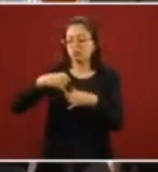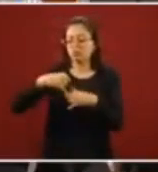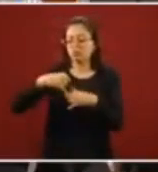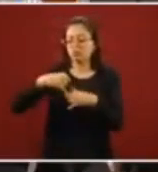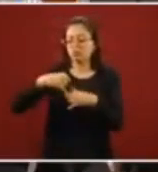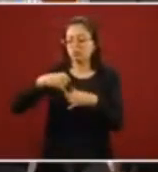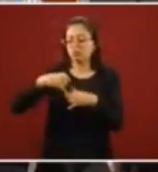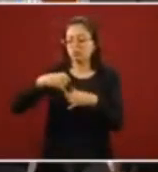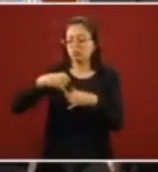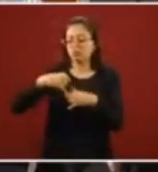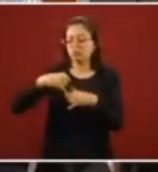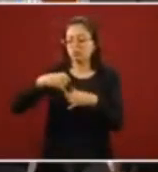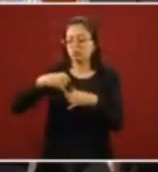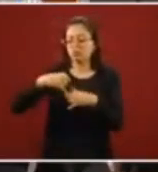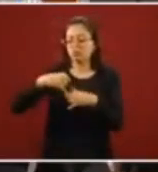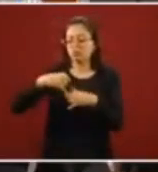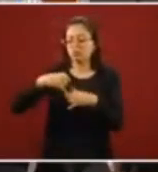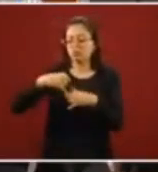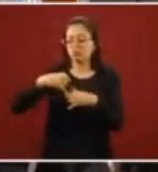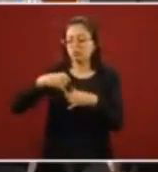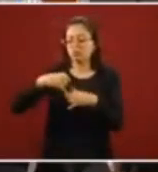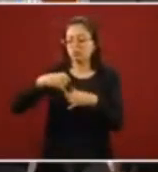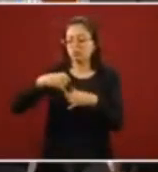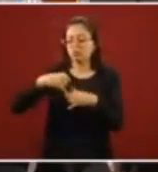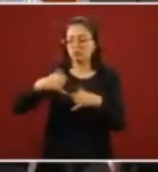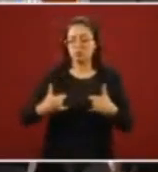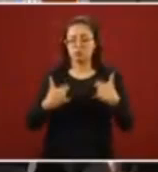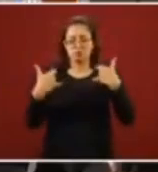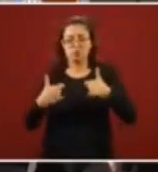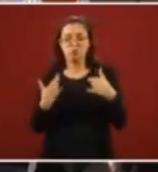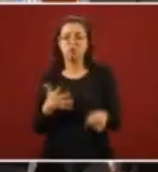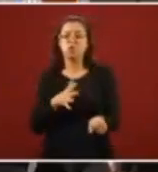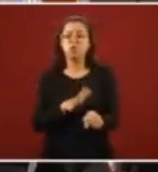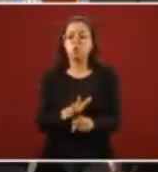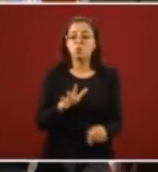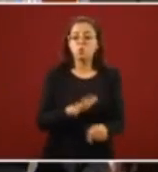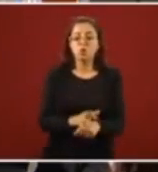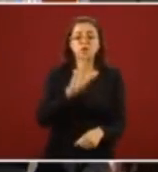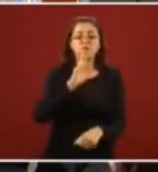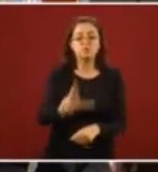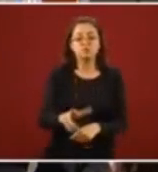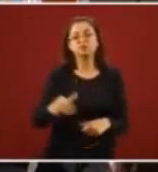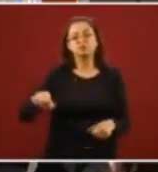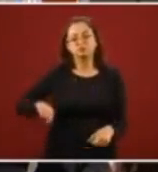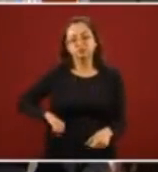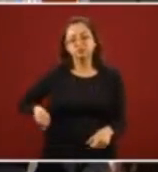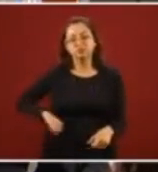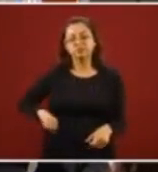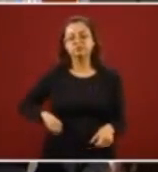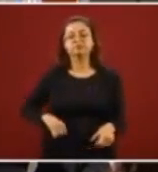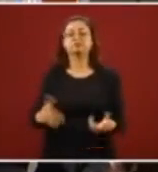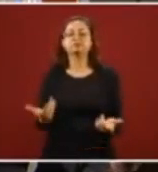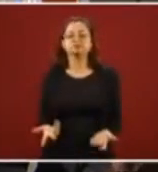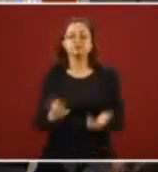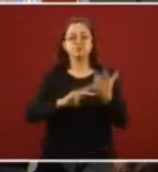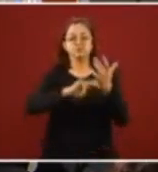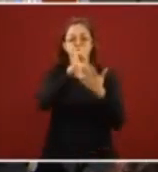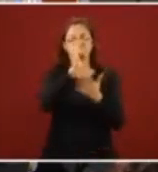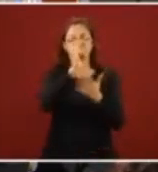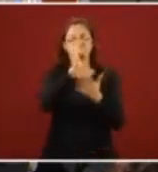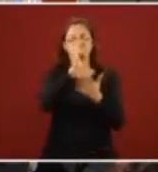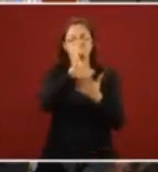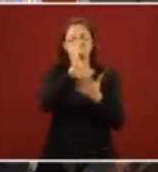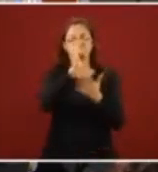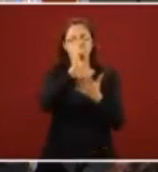So what were the results? And she said, well, it was very interesting. Interesante, ya que además de que les explicamos en qué consistía este programa.